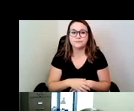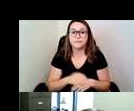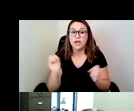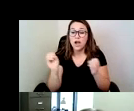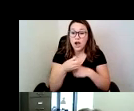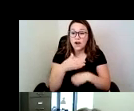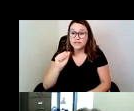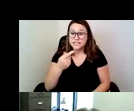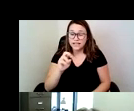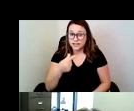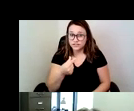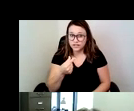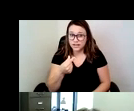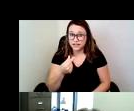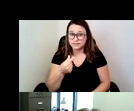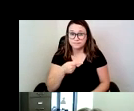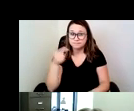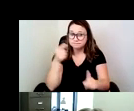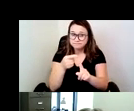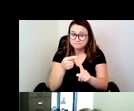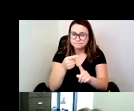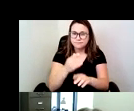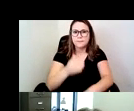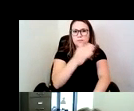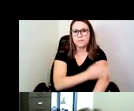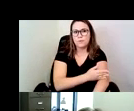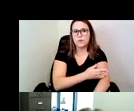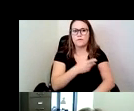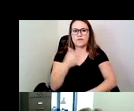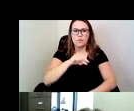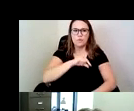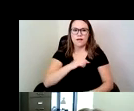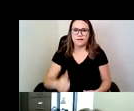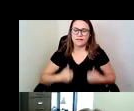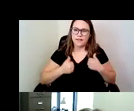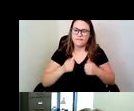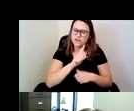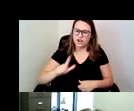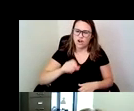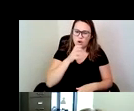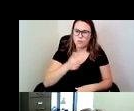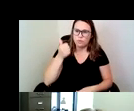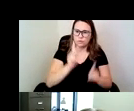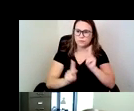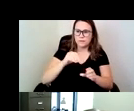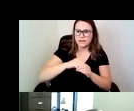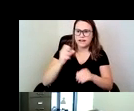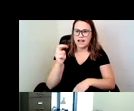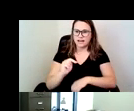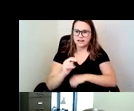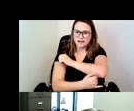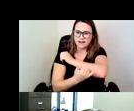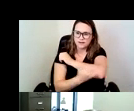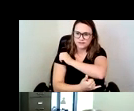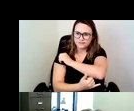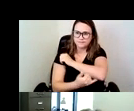to improve and enrich the quality of life for all older persons in Onondaga County, and working